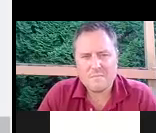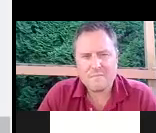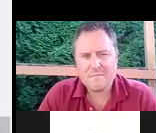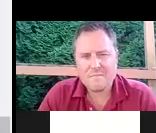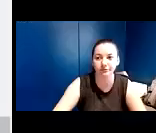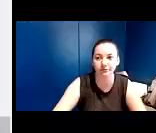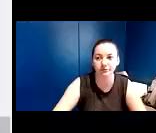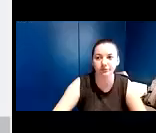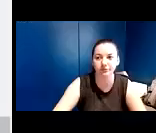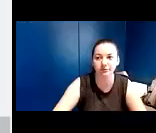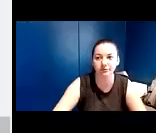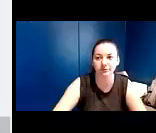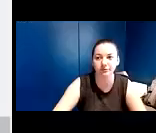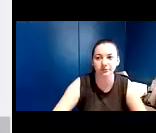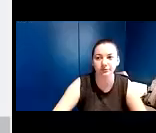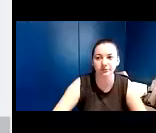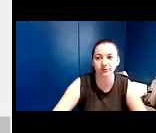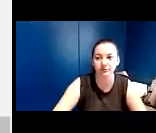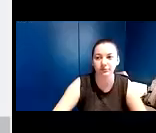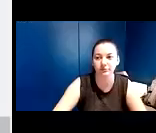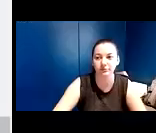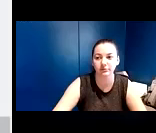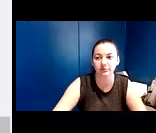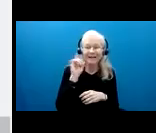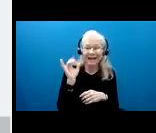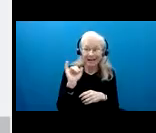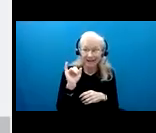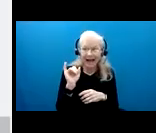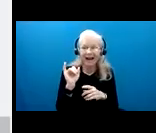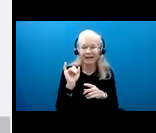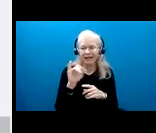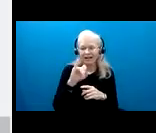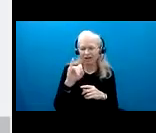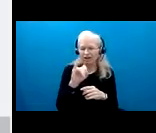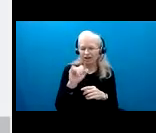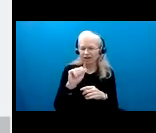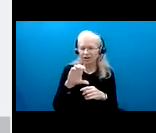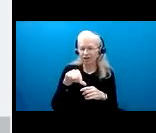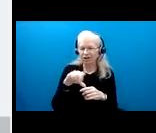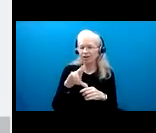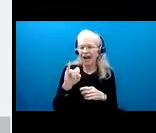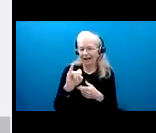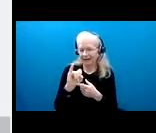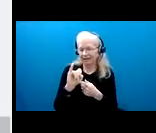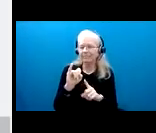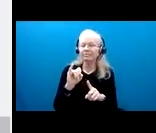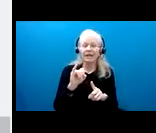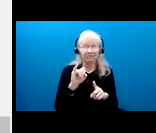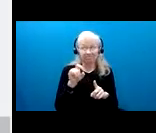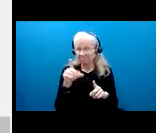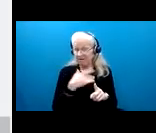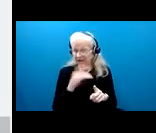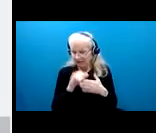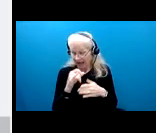Okay, so it sounds like the idea, but need to do a little bit more digging into the specifics and how that would work out